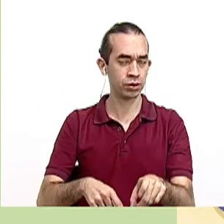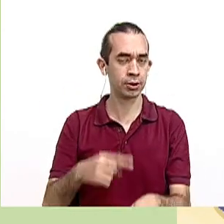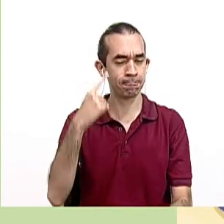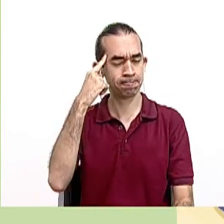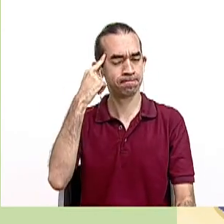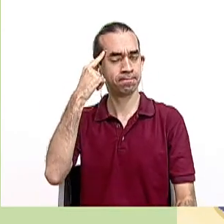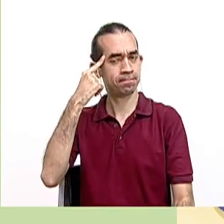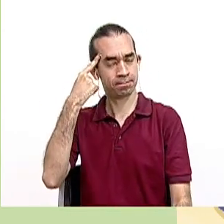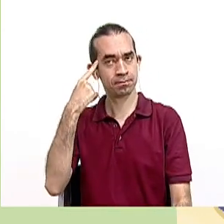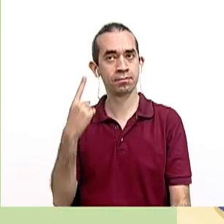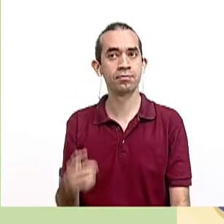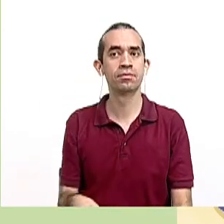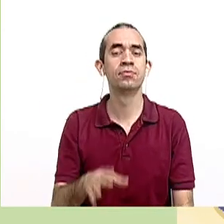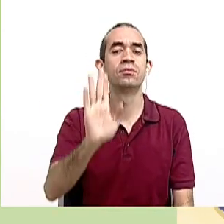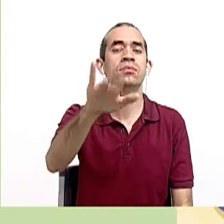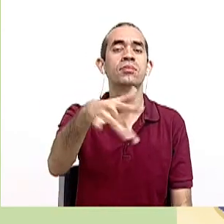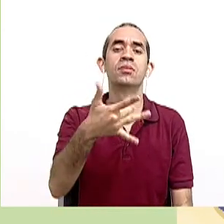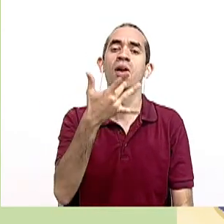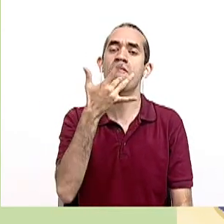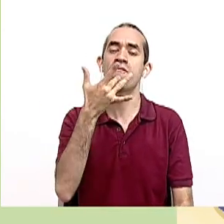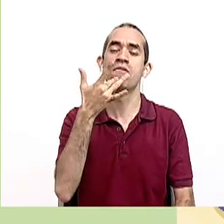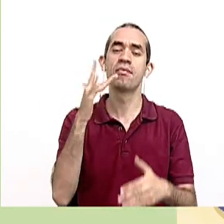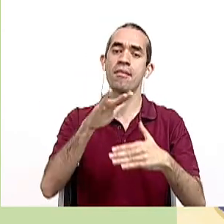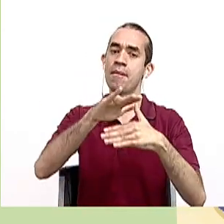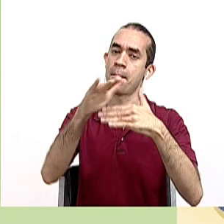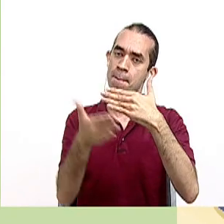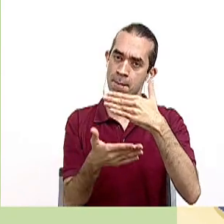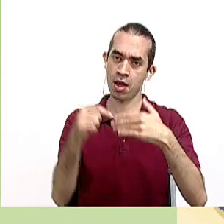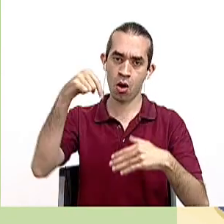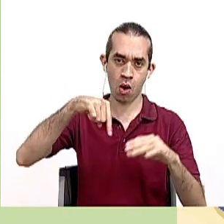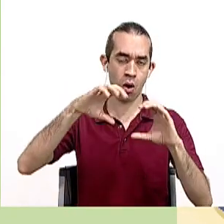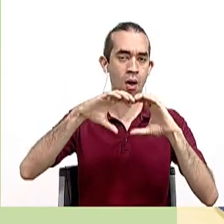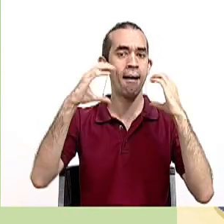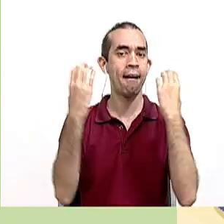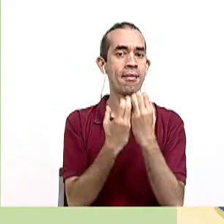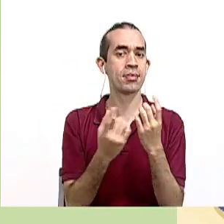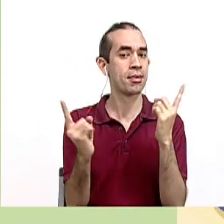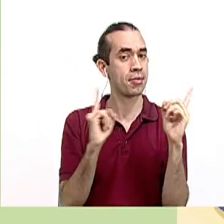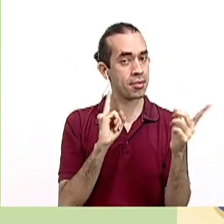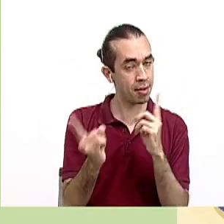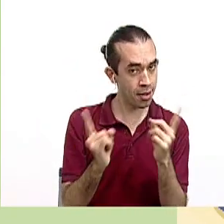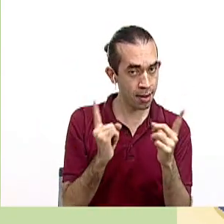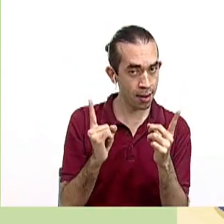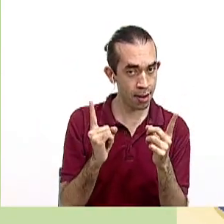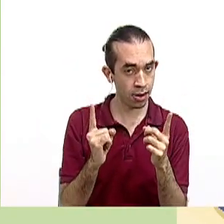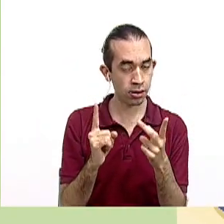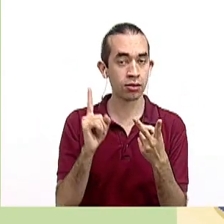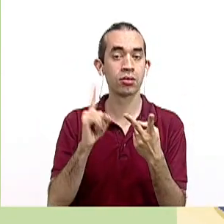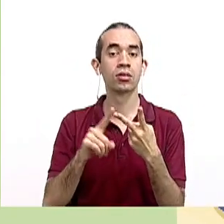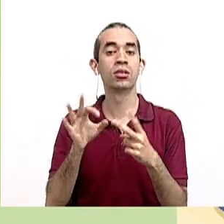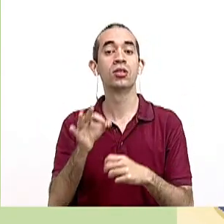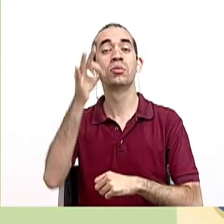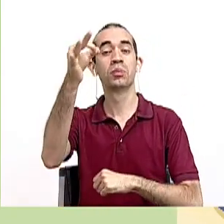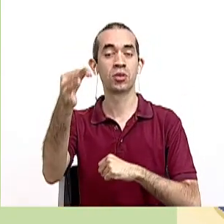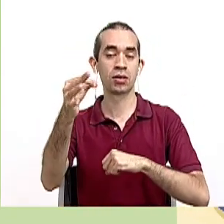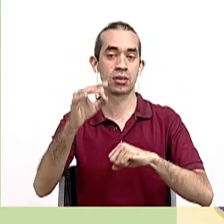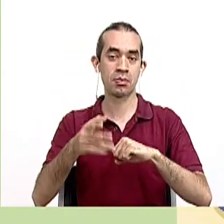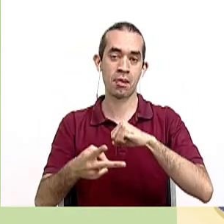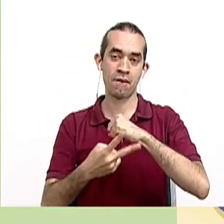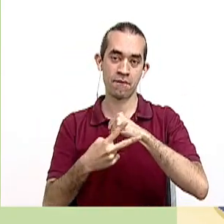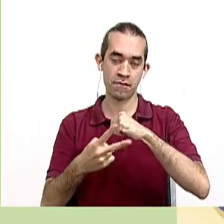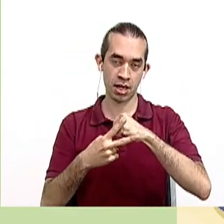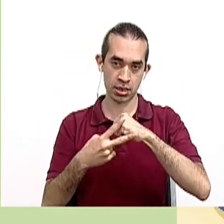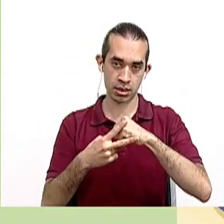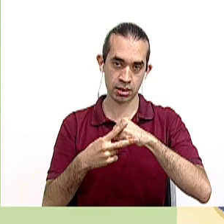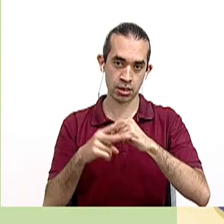about what was your favorite part of today's lesson and what can you improve for next time